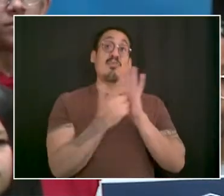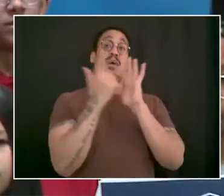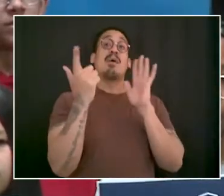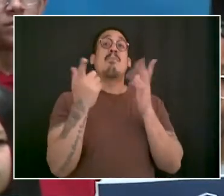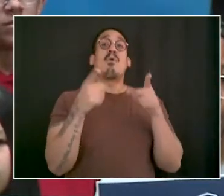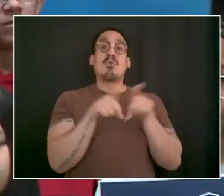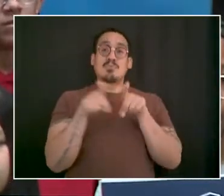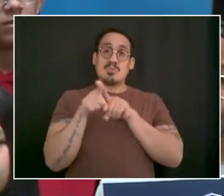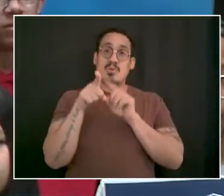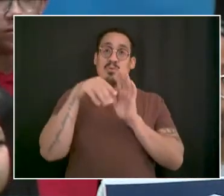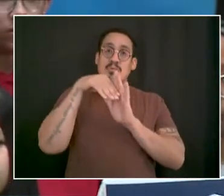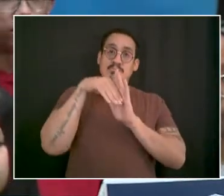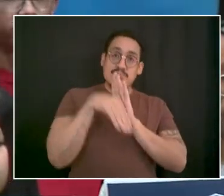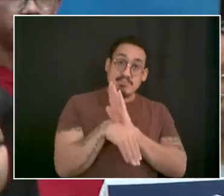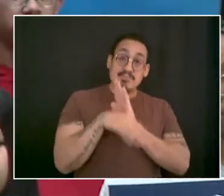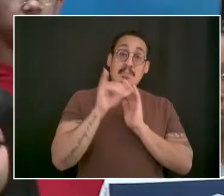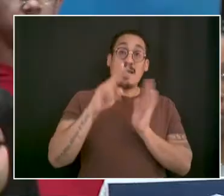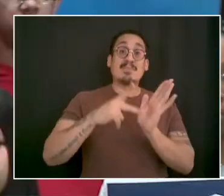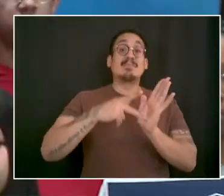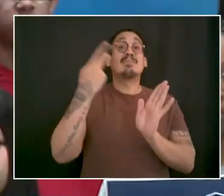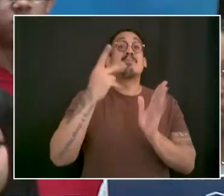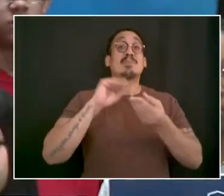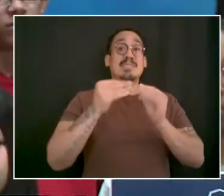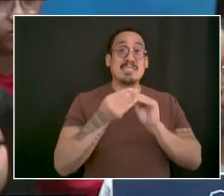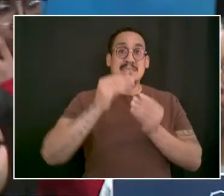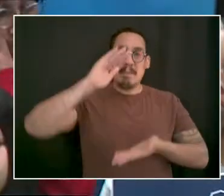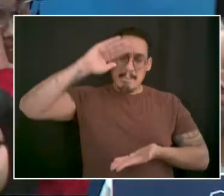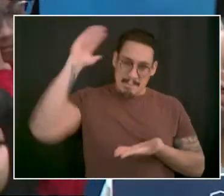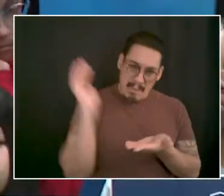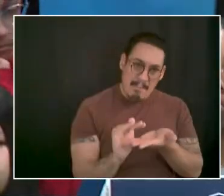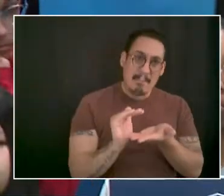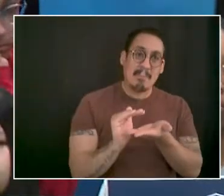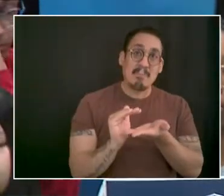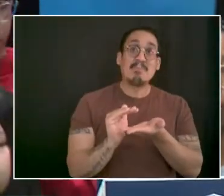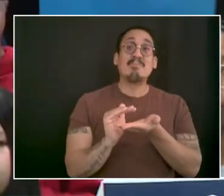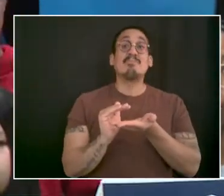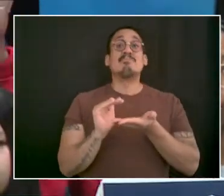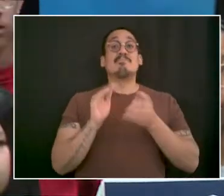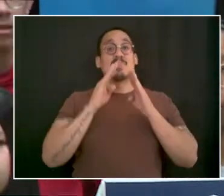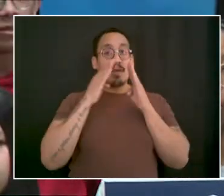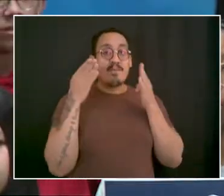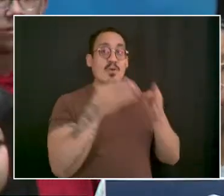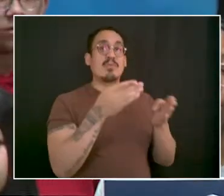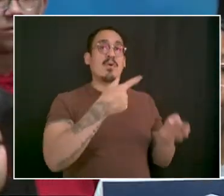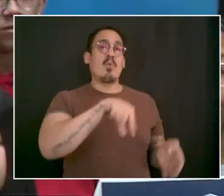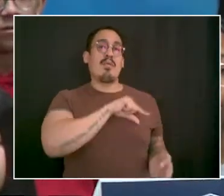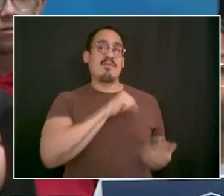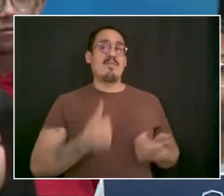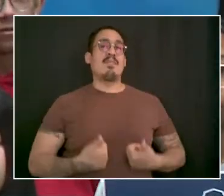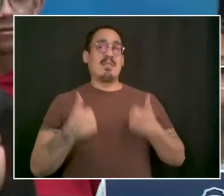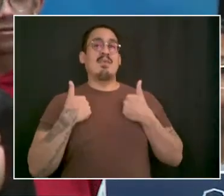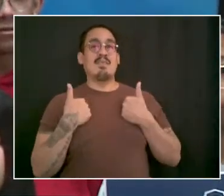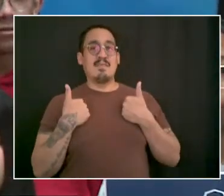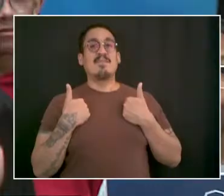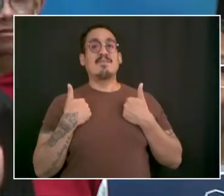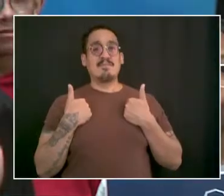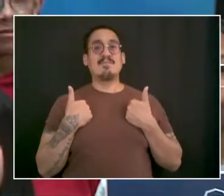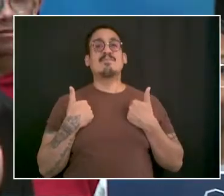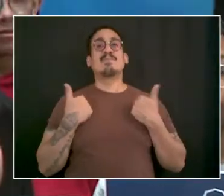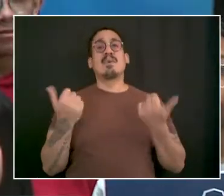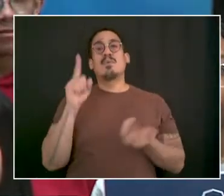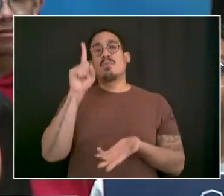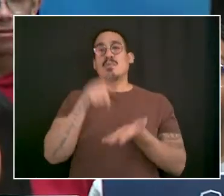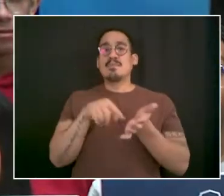Now, we're tackling quality of life issues by creating a special 1,500-member division within the NYPD for